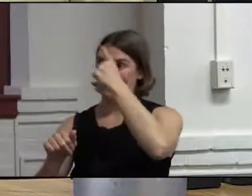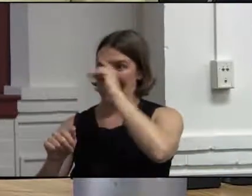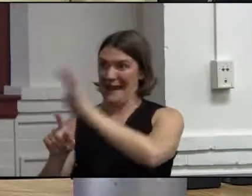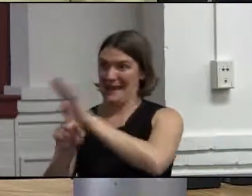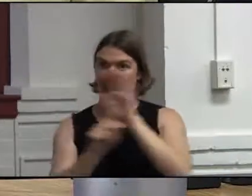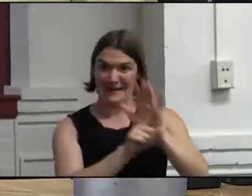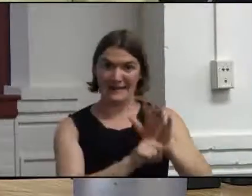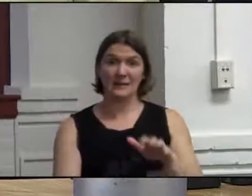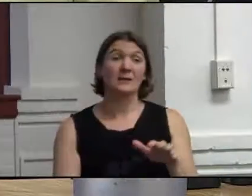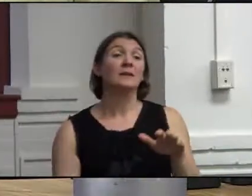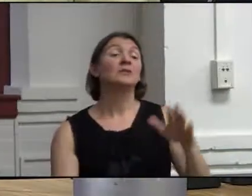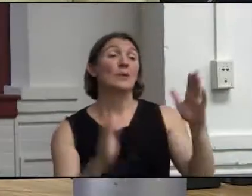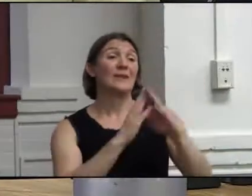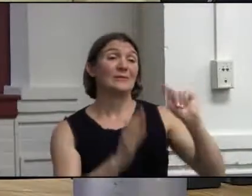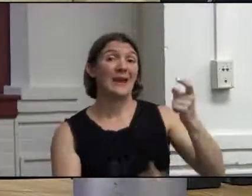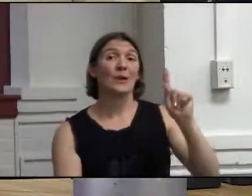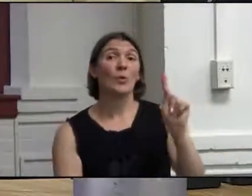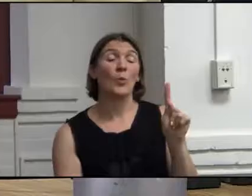municipal tax rate is